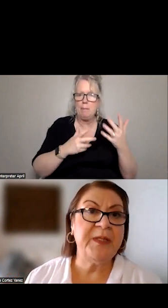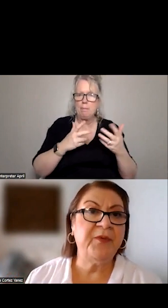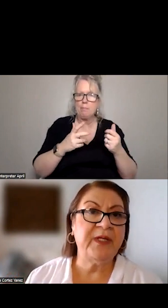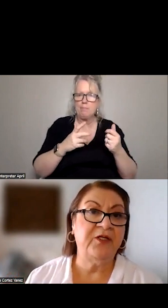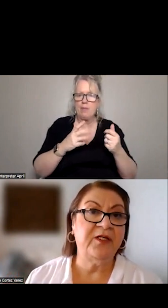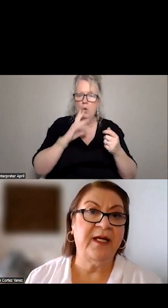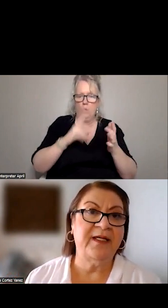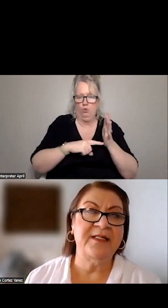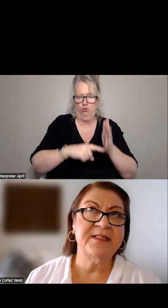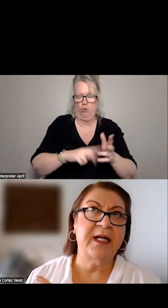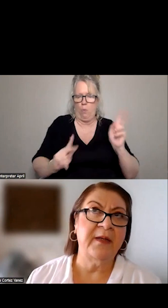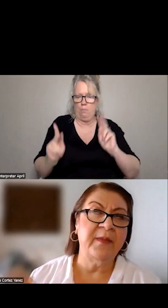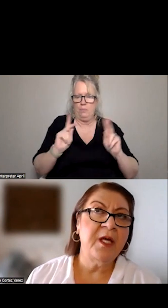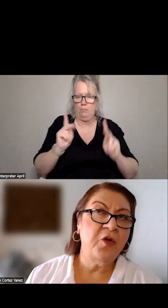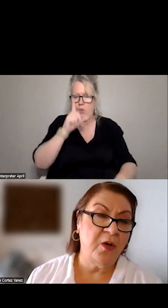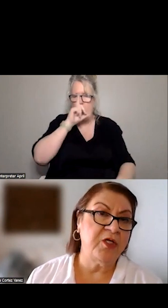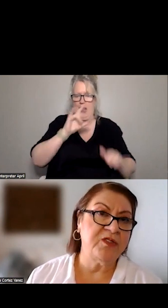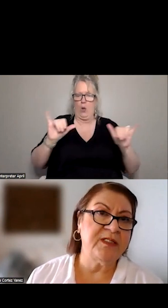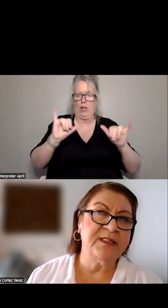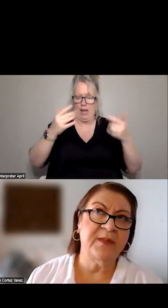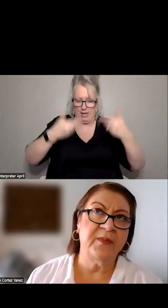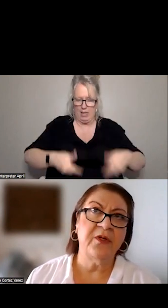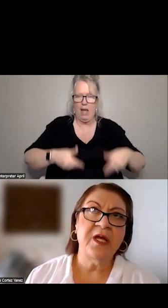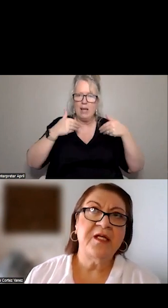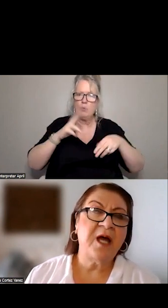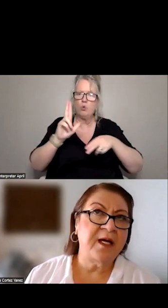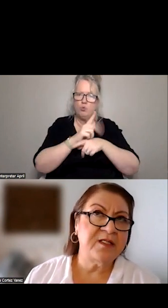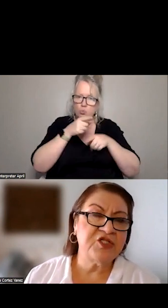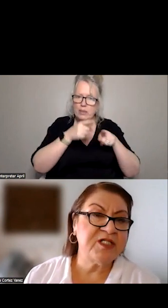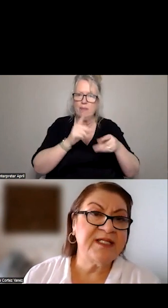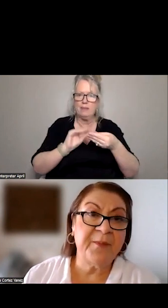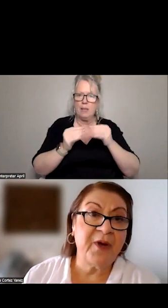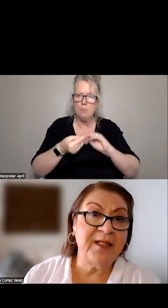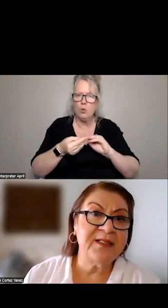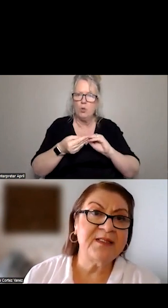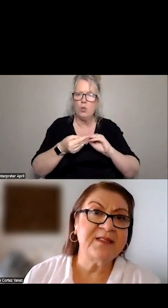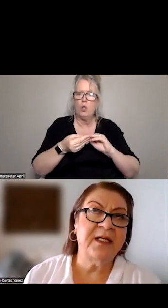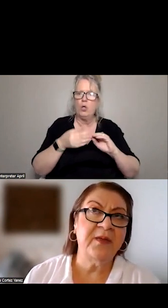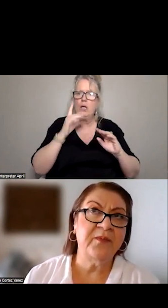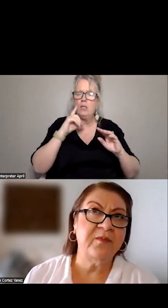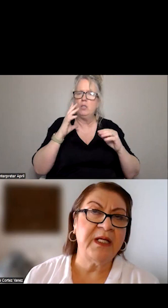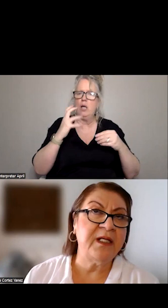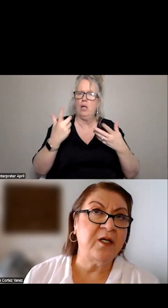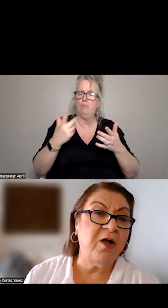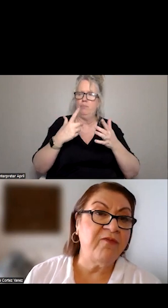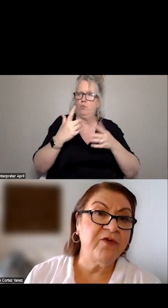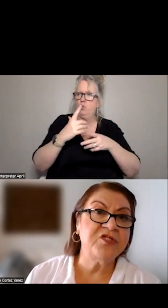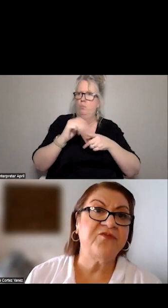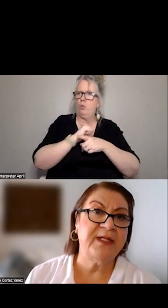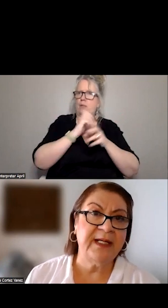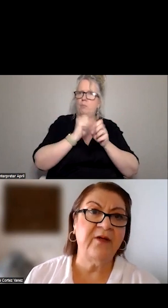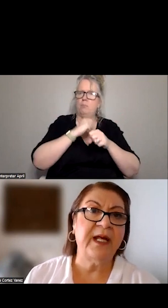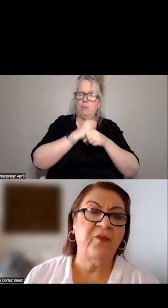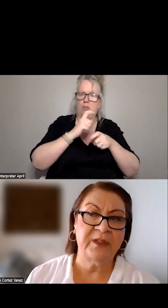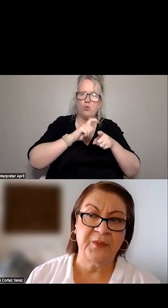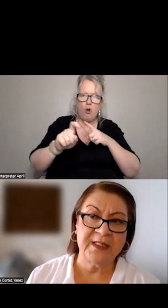that shows people that look like us who are using this number, suggesting they practice making a call first